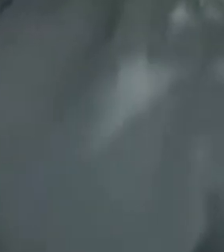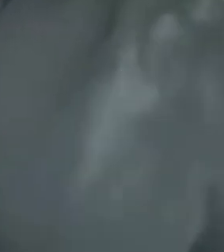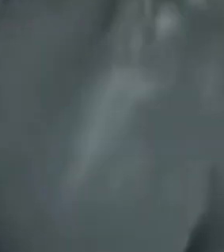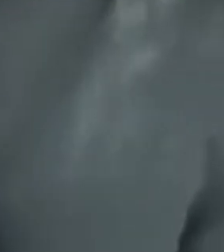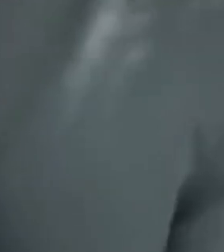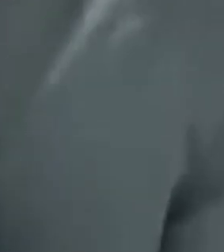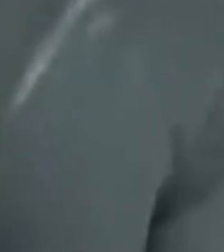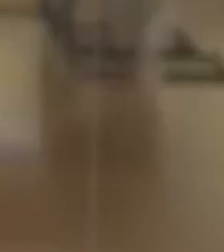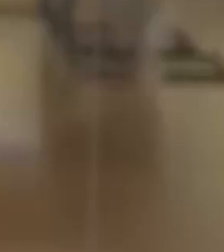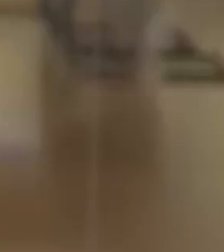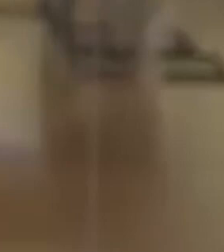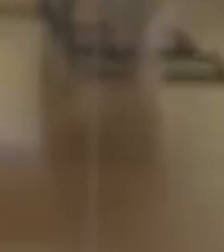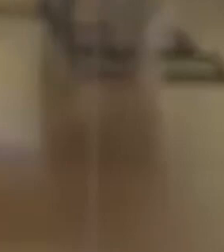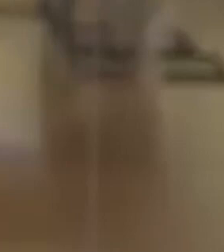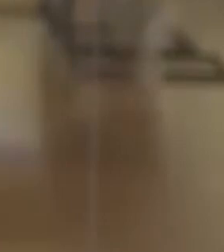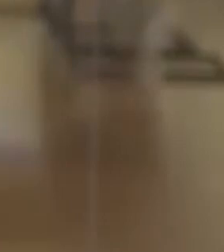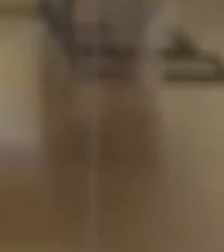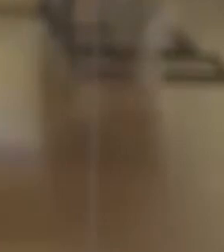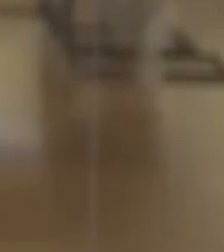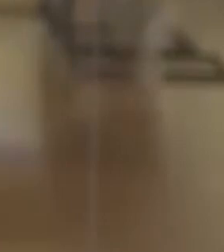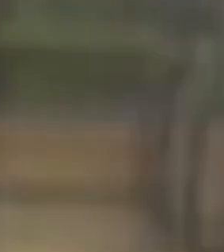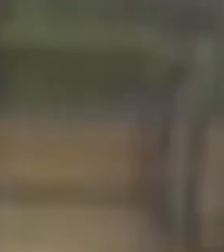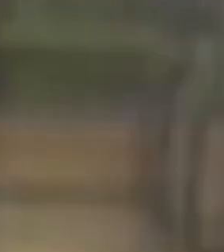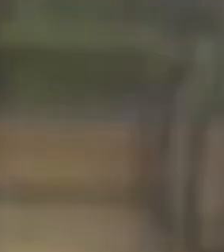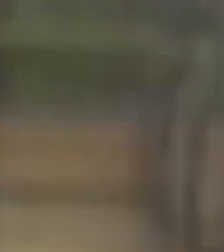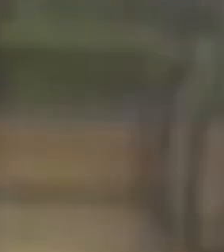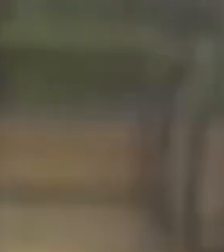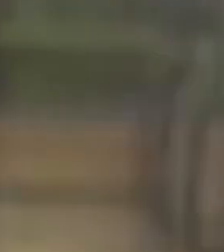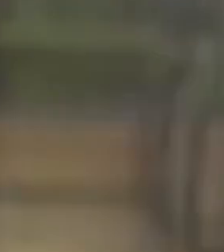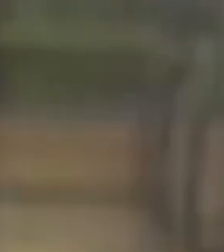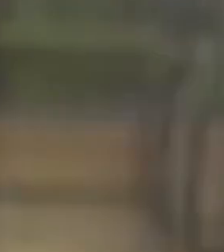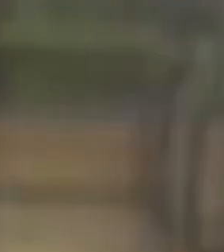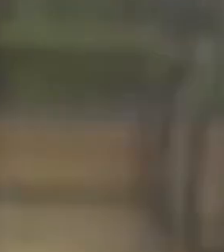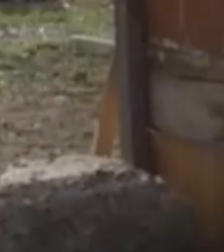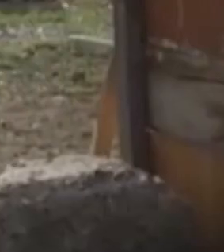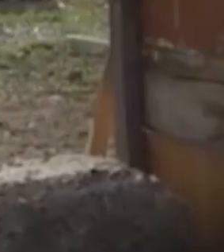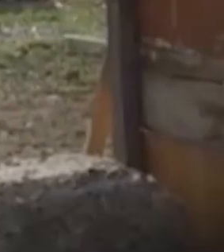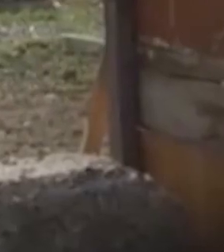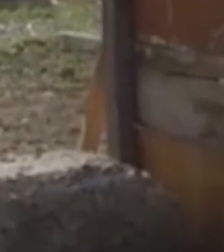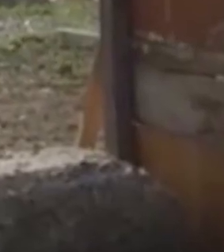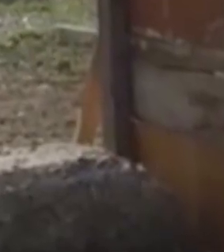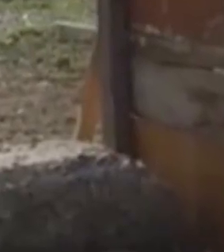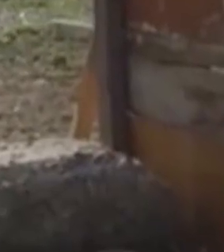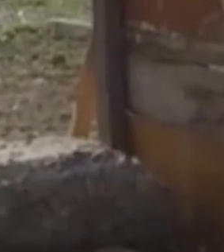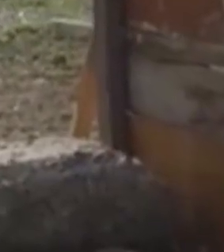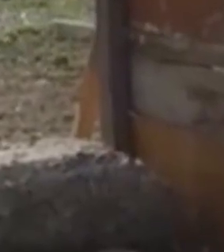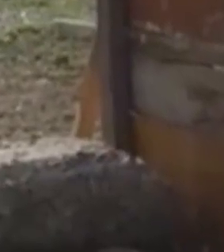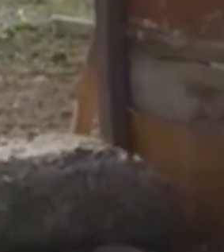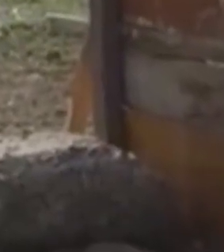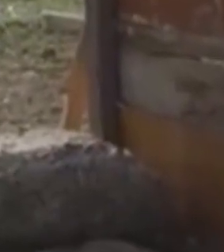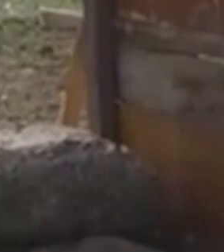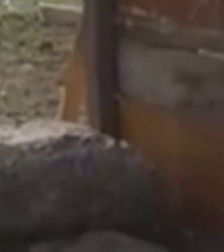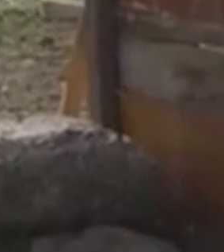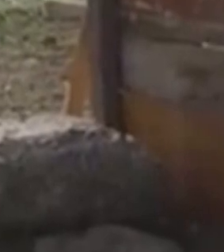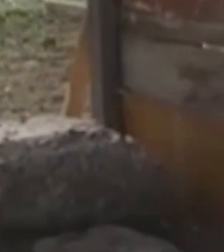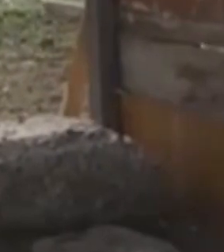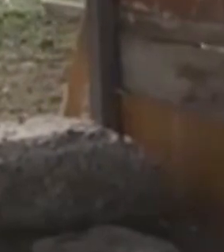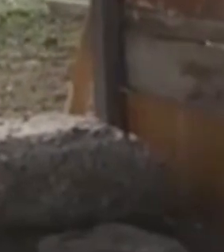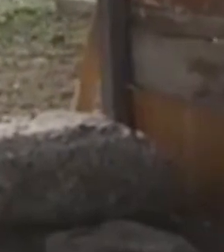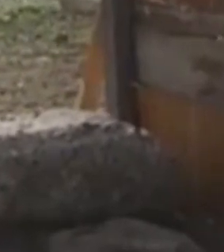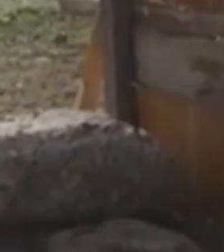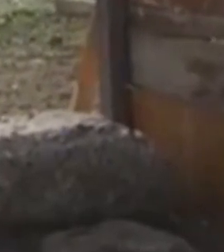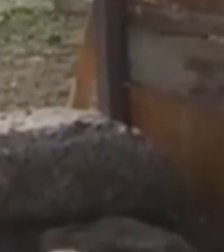him and God takes care of the rest. When kids don't get that, what happens is that they feel they don't have any mastery over the